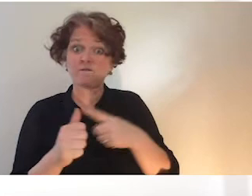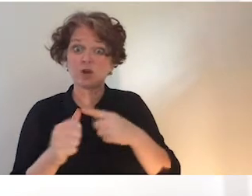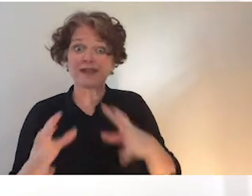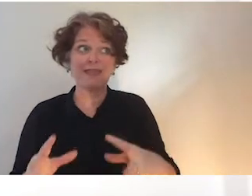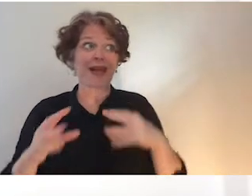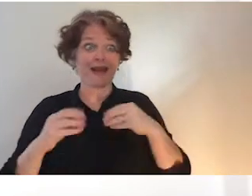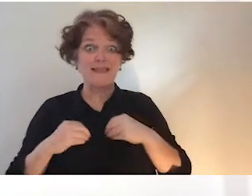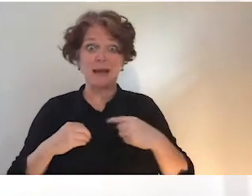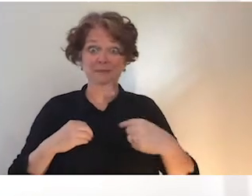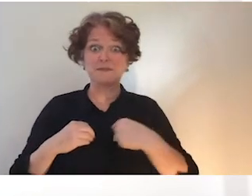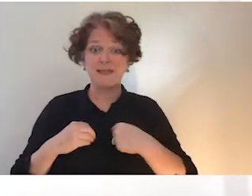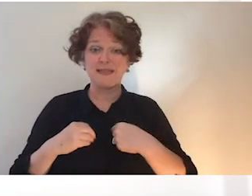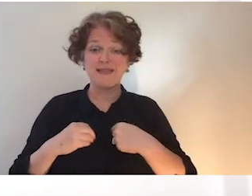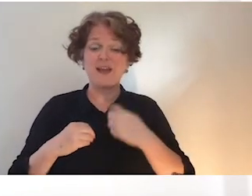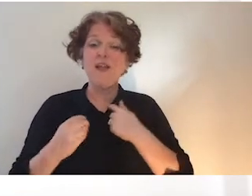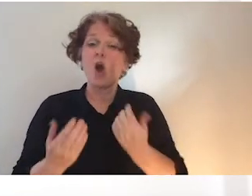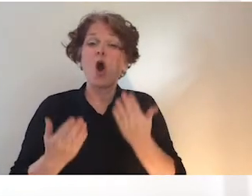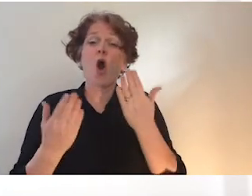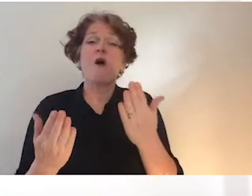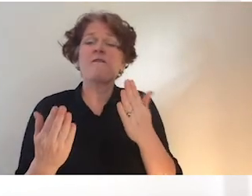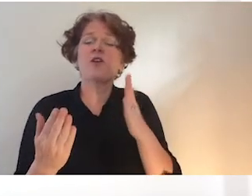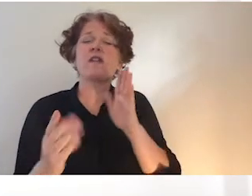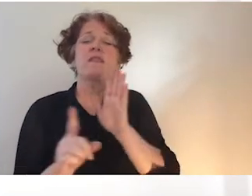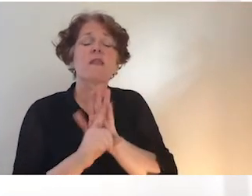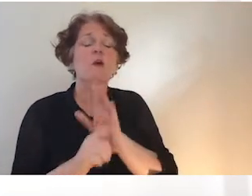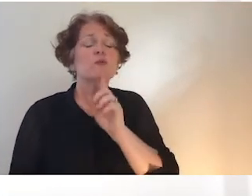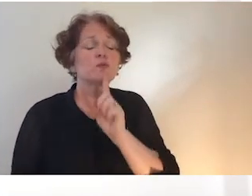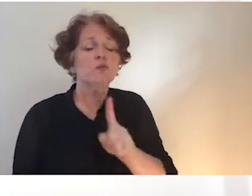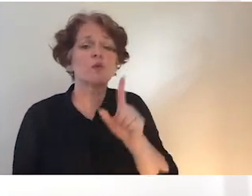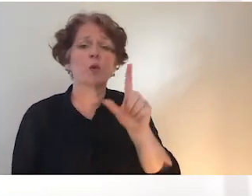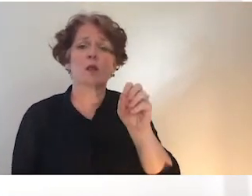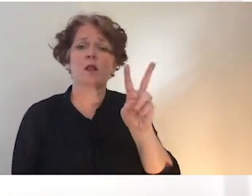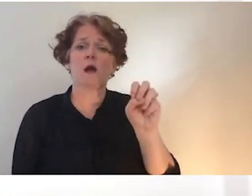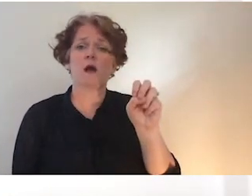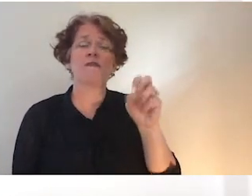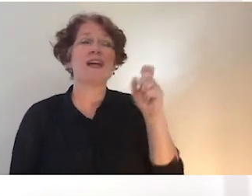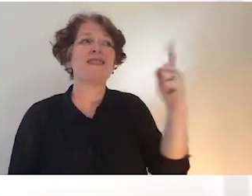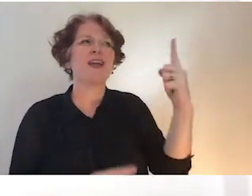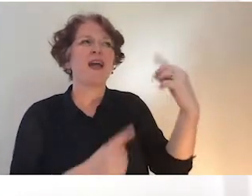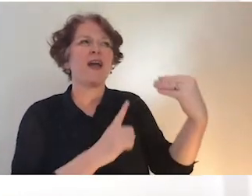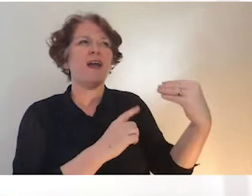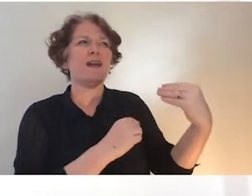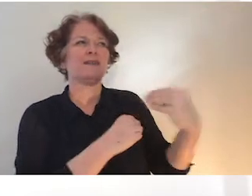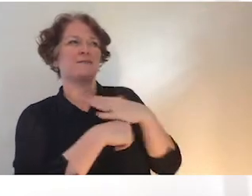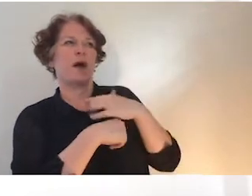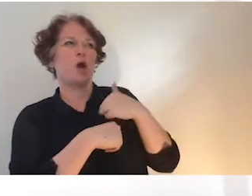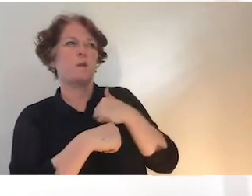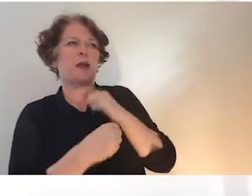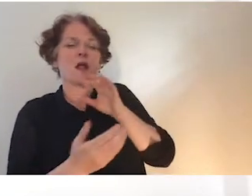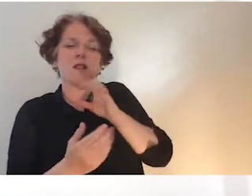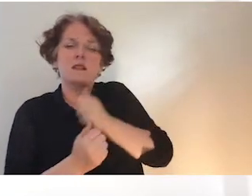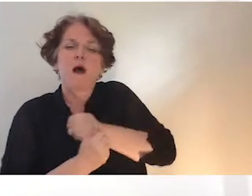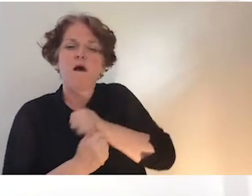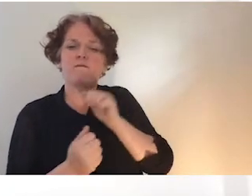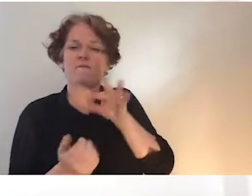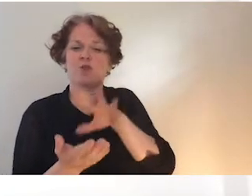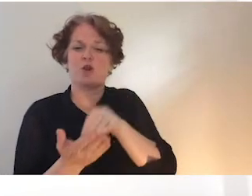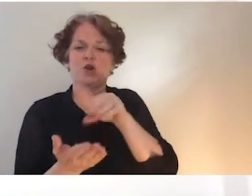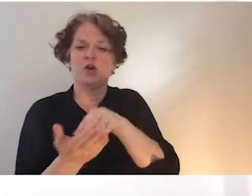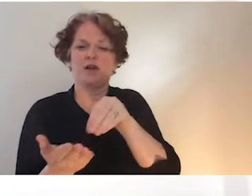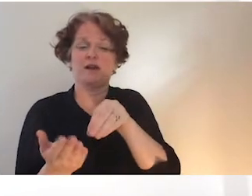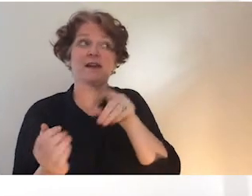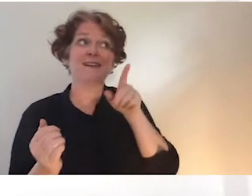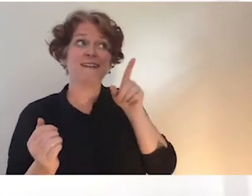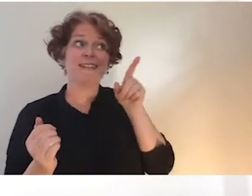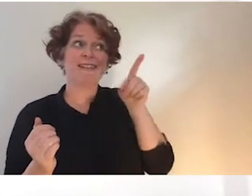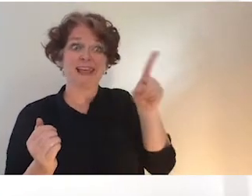success, first by adopting me, by offering their unconditional love, and instilling in me a love for learning.